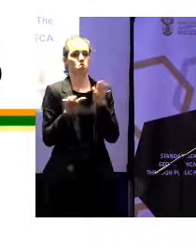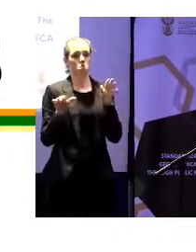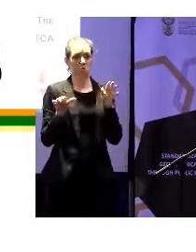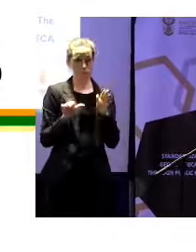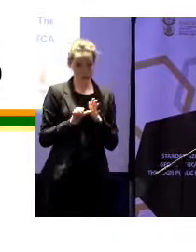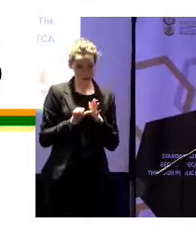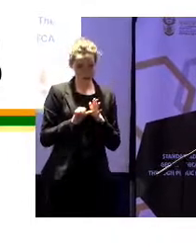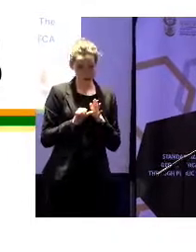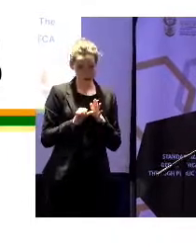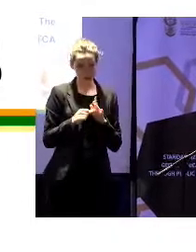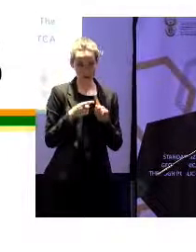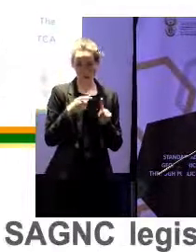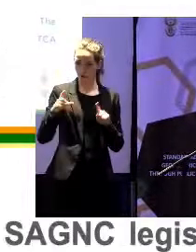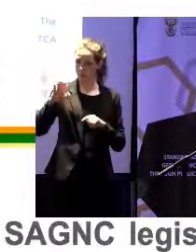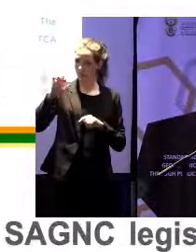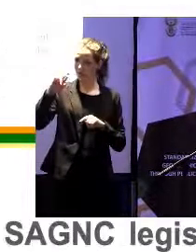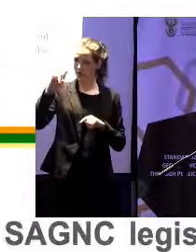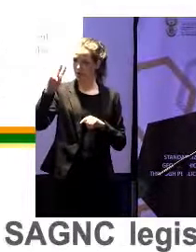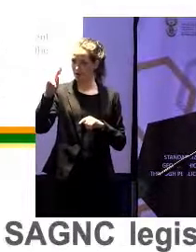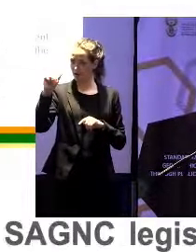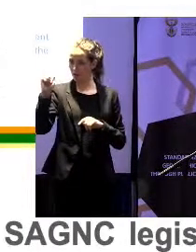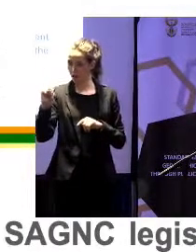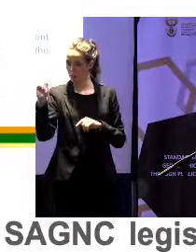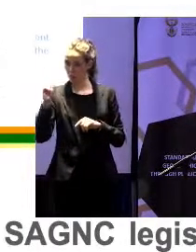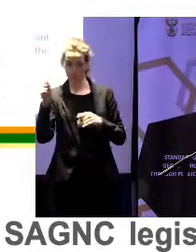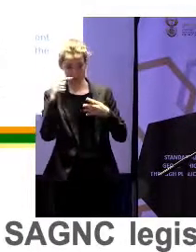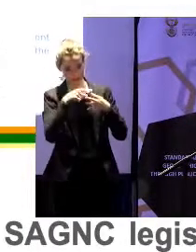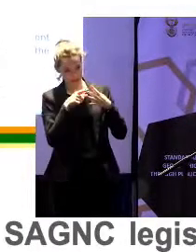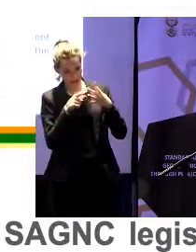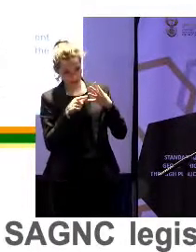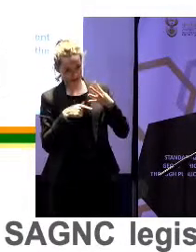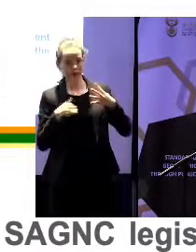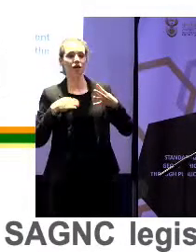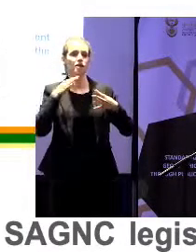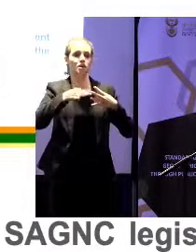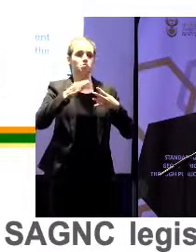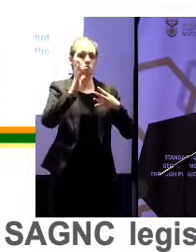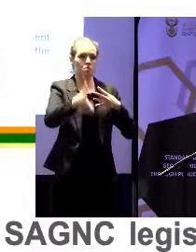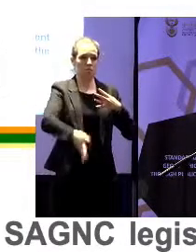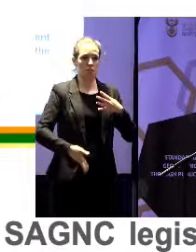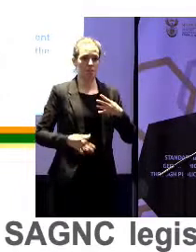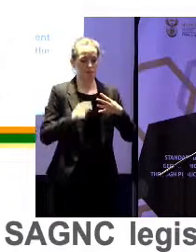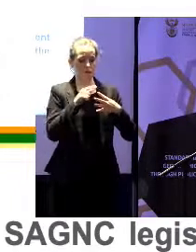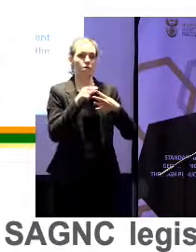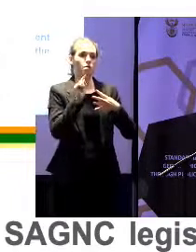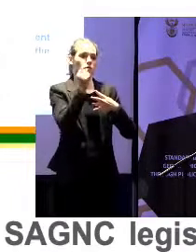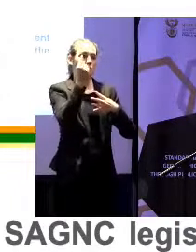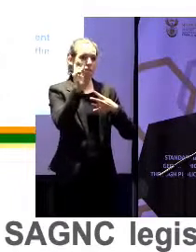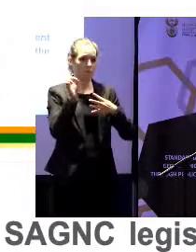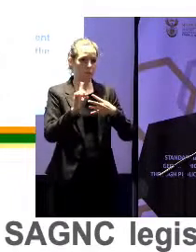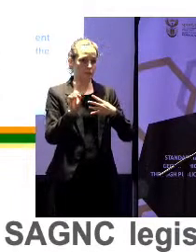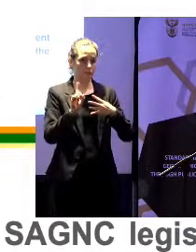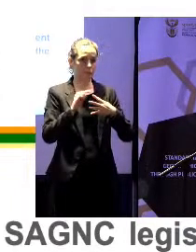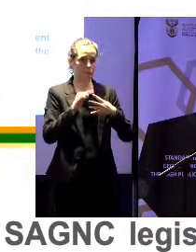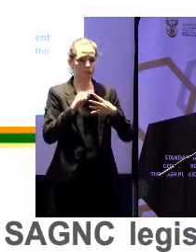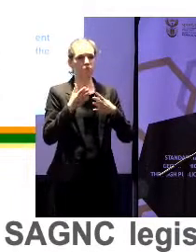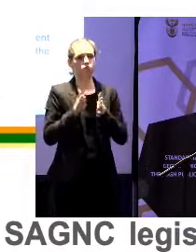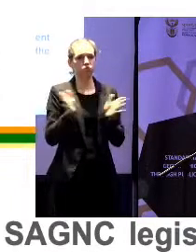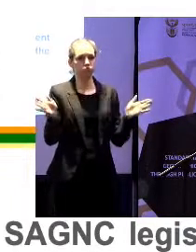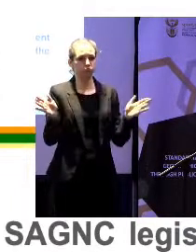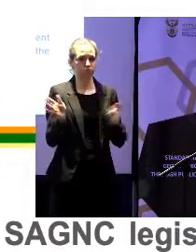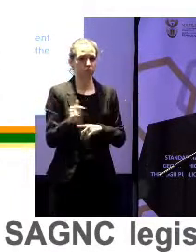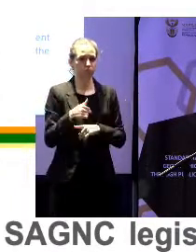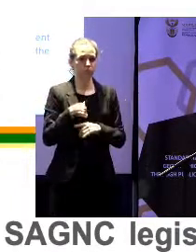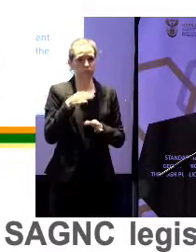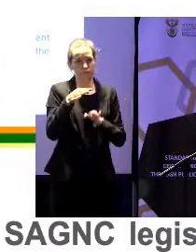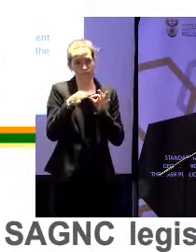the ERTA committee. So I'll go into each one of them. So the first one, broadly placed